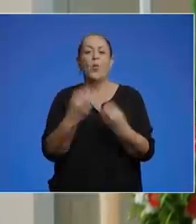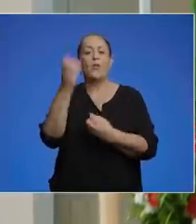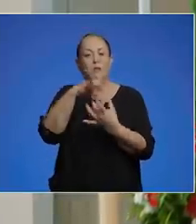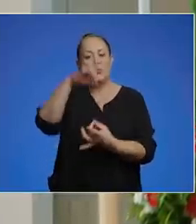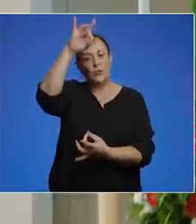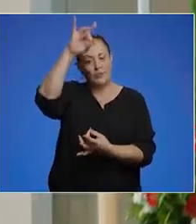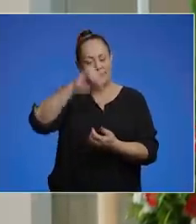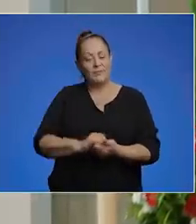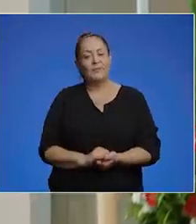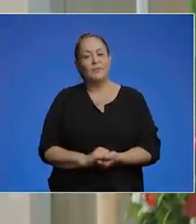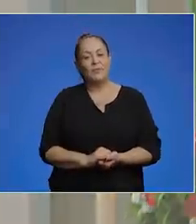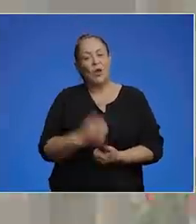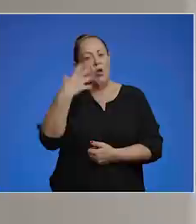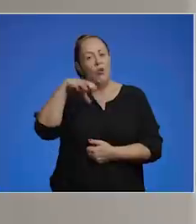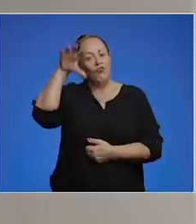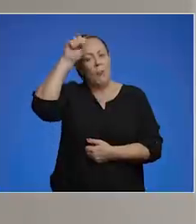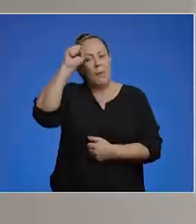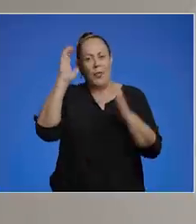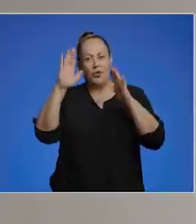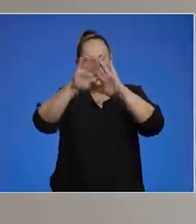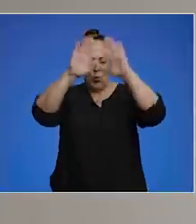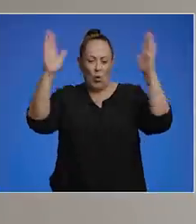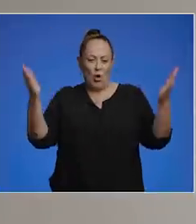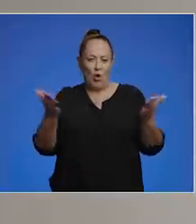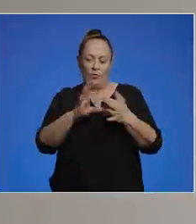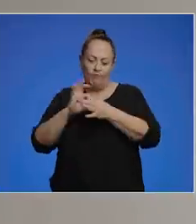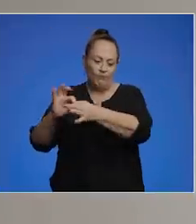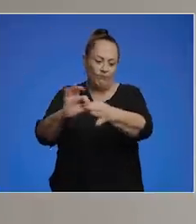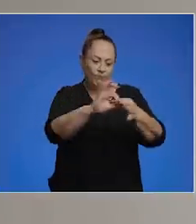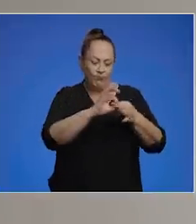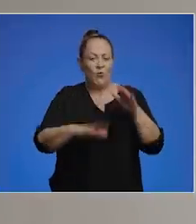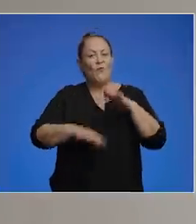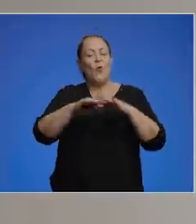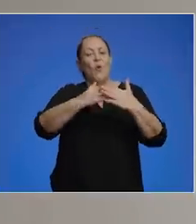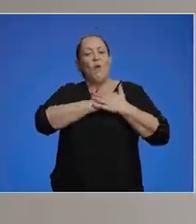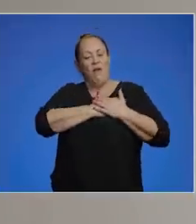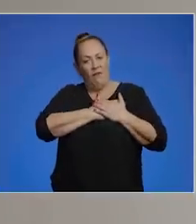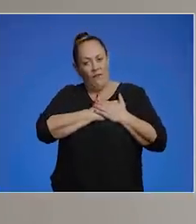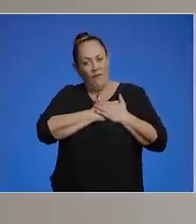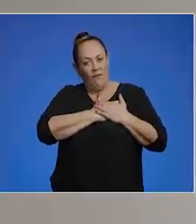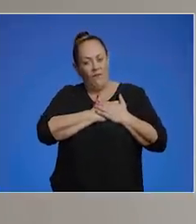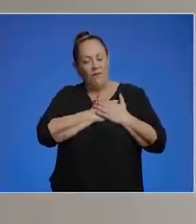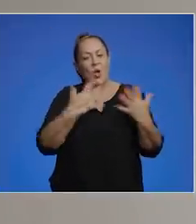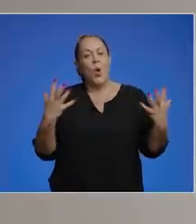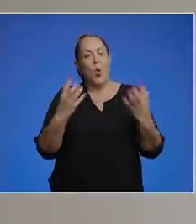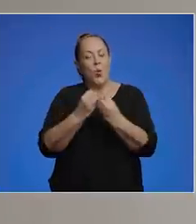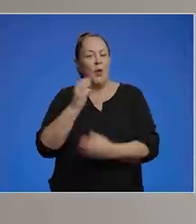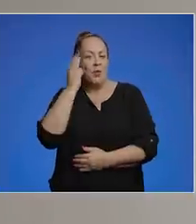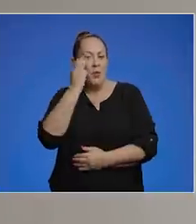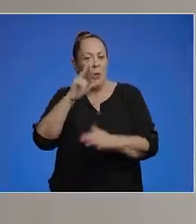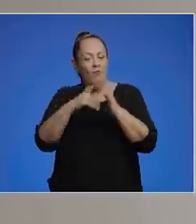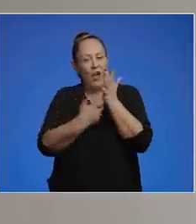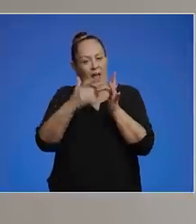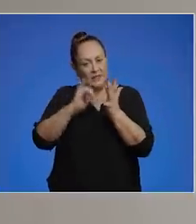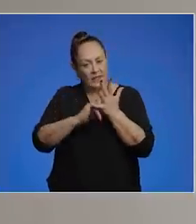one by the Holy Spirit. Remember, Lord, your church spread throughout the world and bring her to the fullness of charity, together